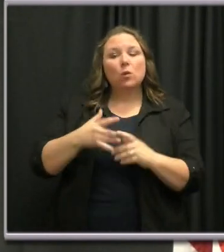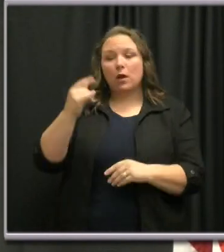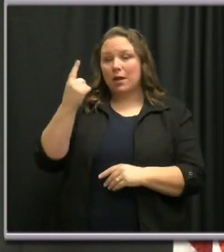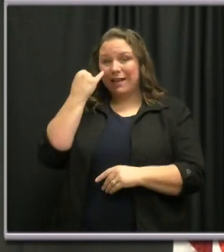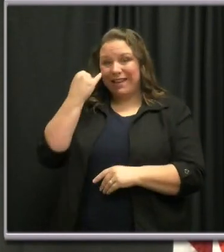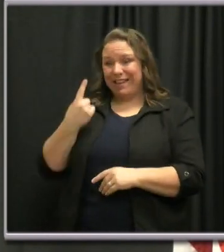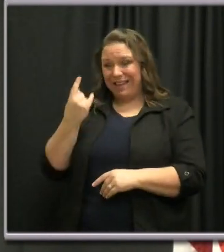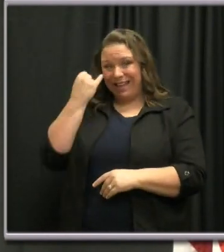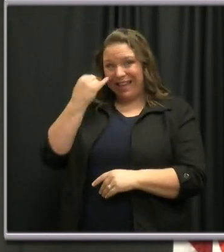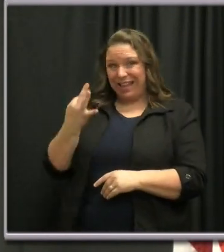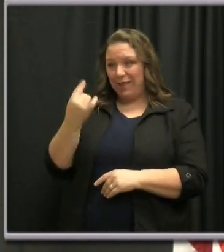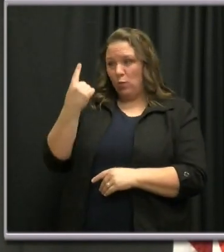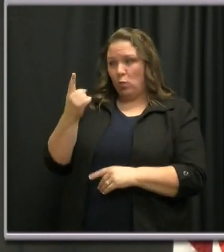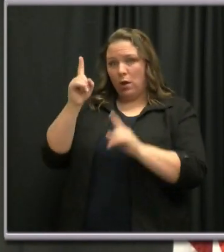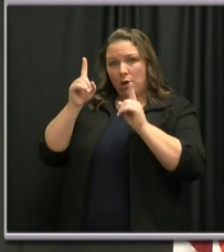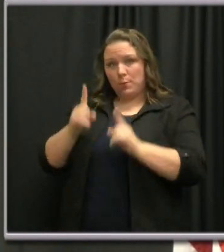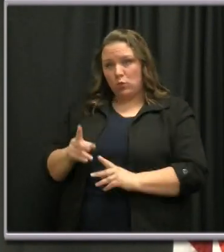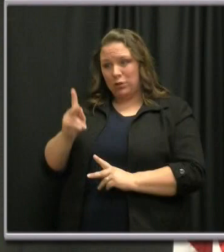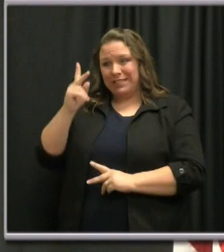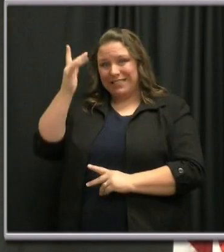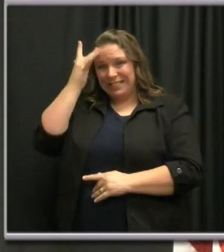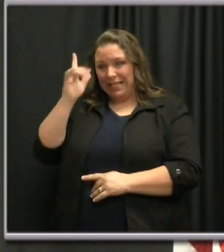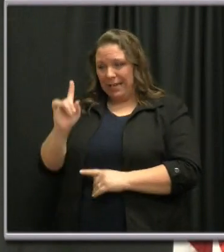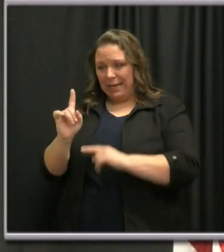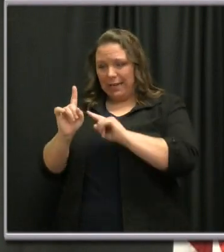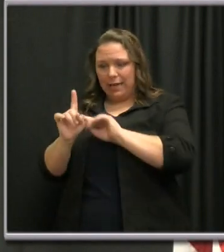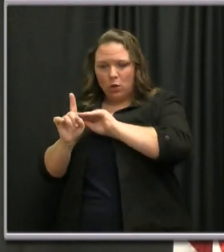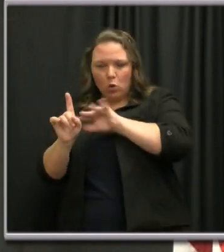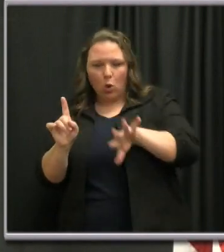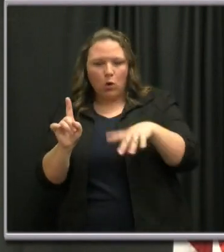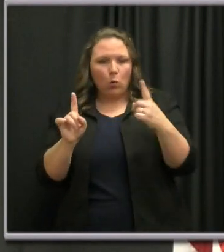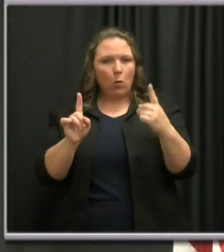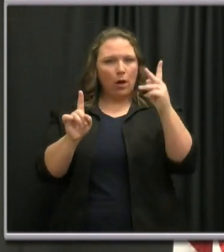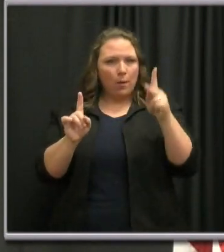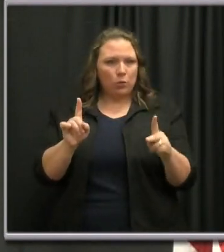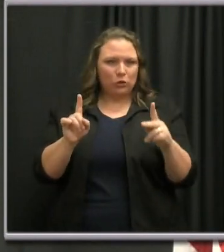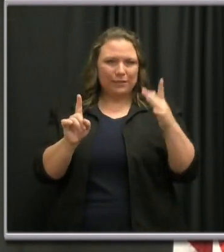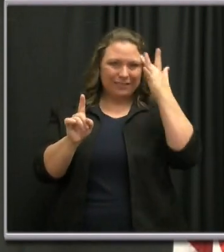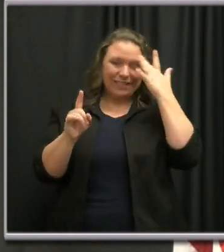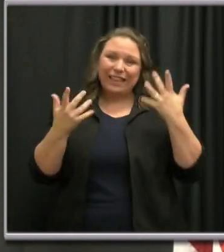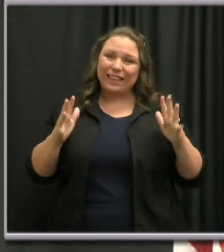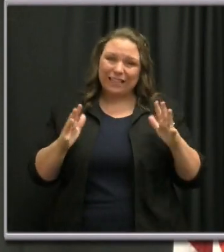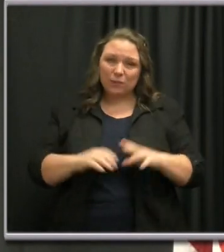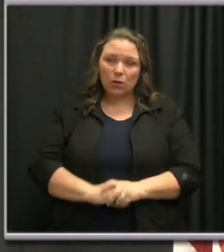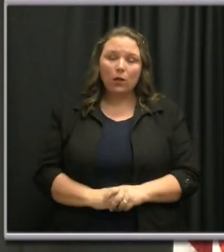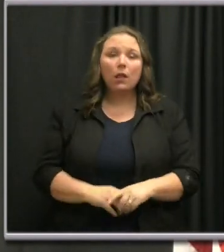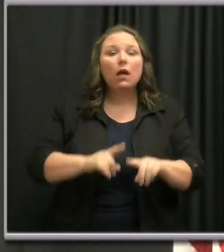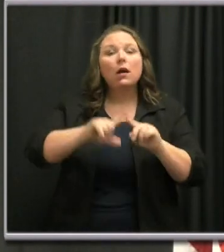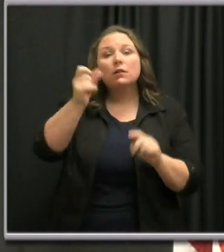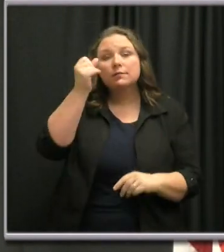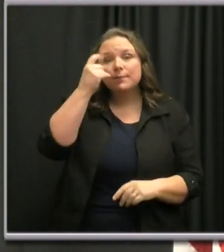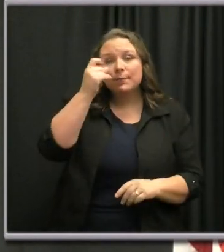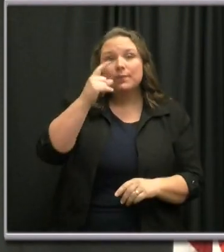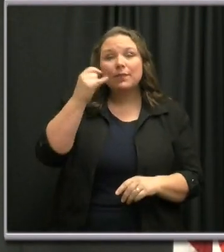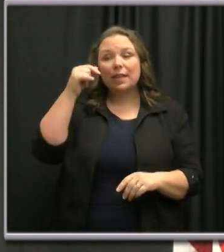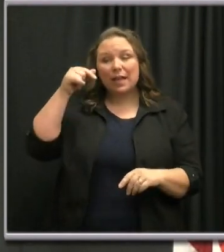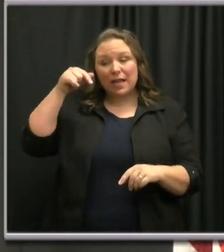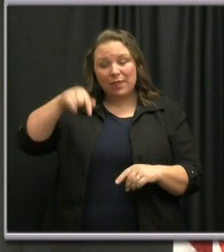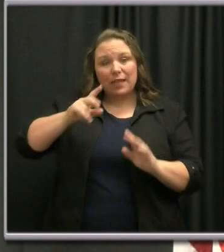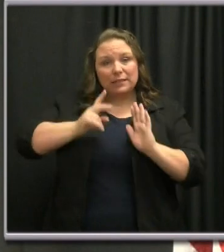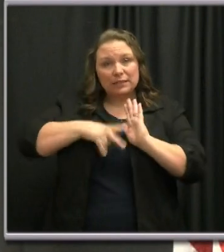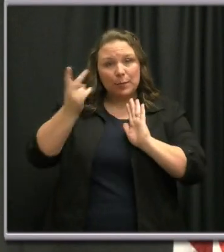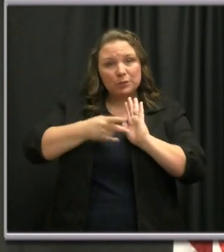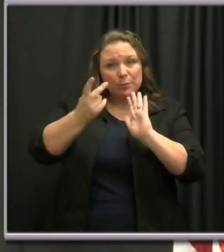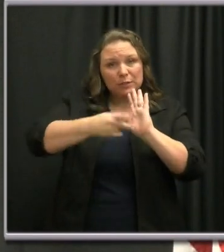one person gives the virus to one other person. But please think about this. Given an average doubling time of transmission